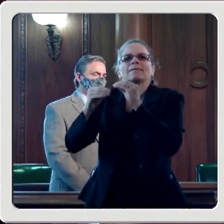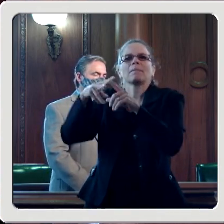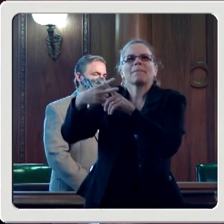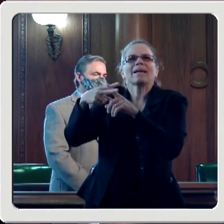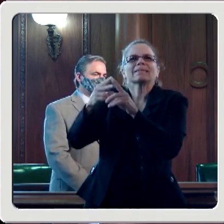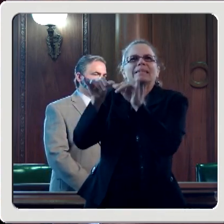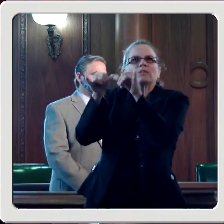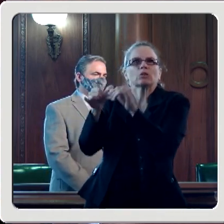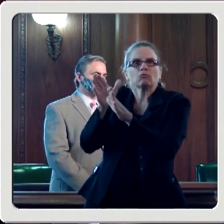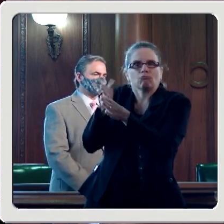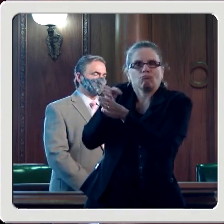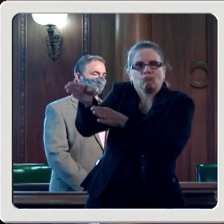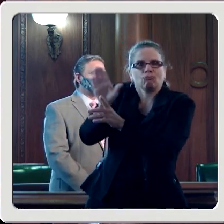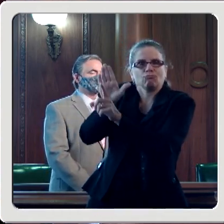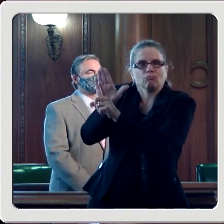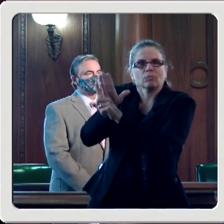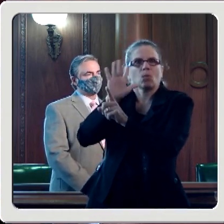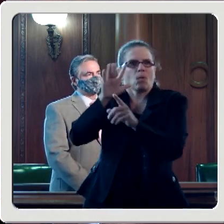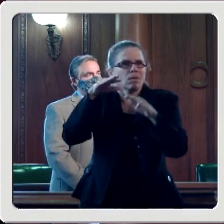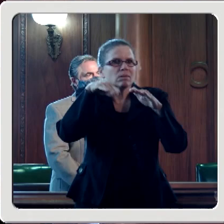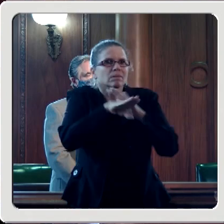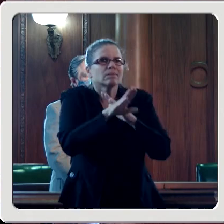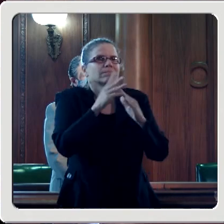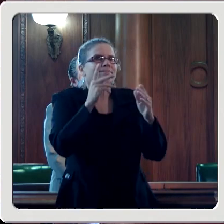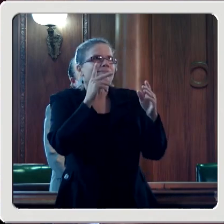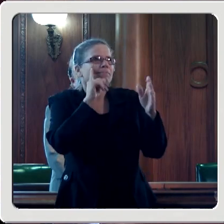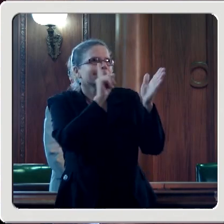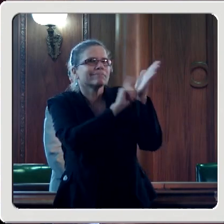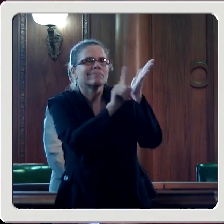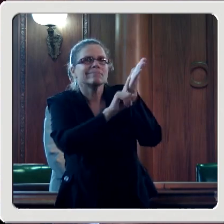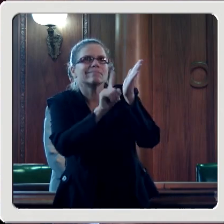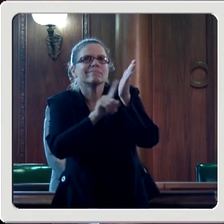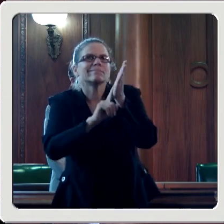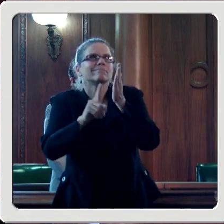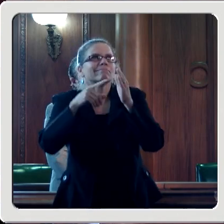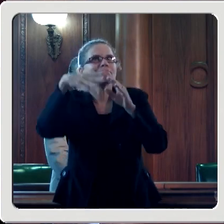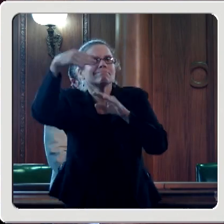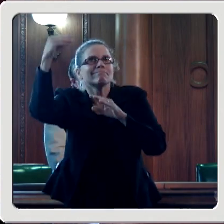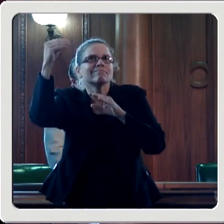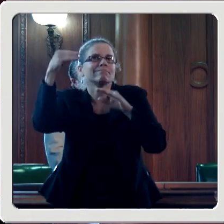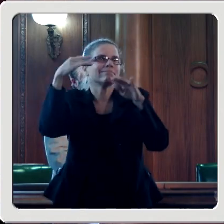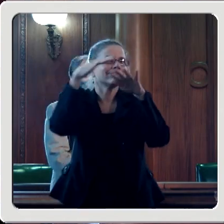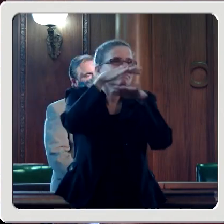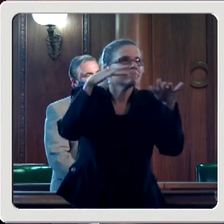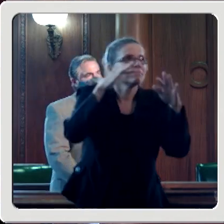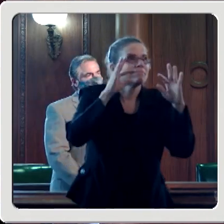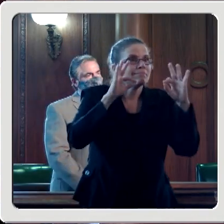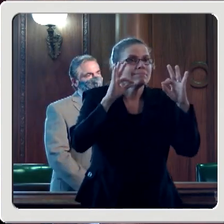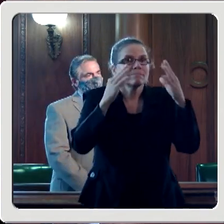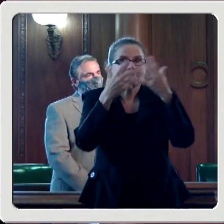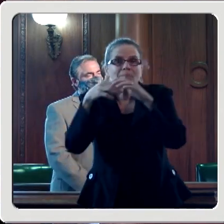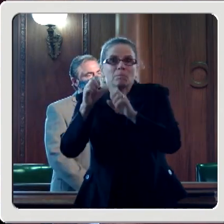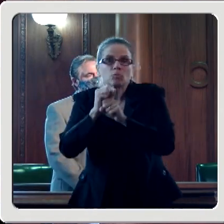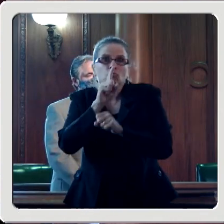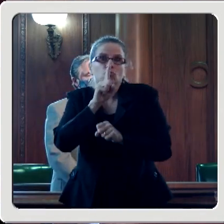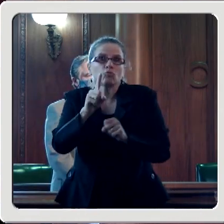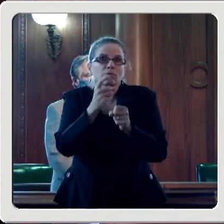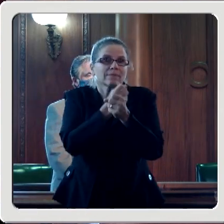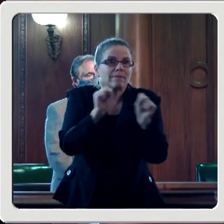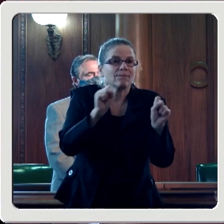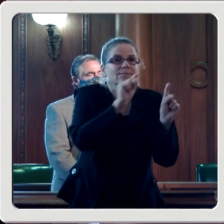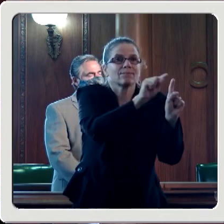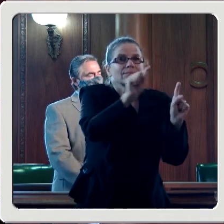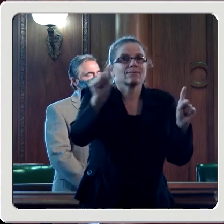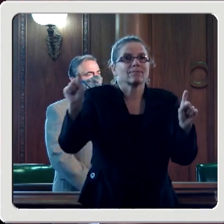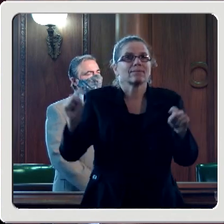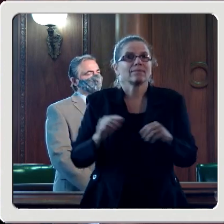to develop the air exchange rates for each of our buildings. Sierra Arena is scheduled to open for September 18th. That will be for